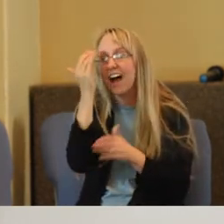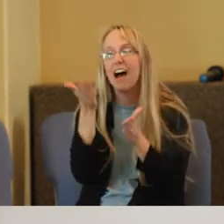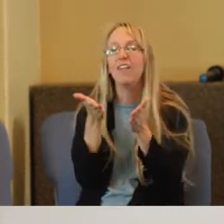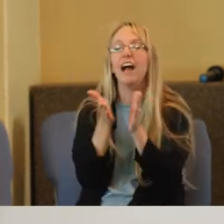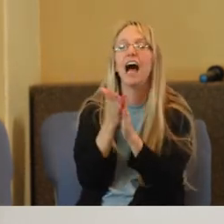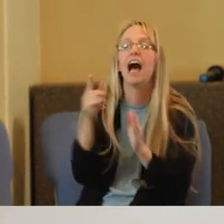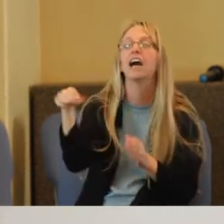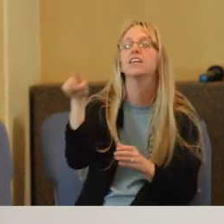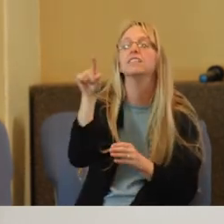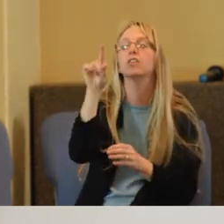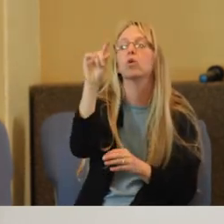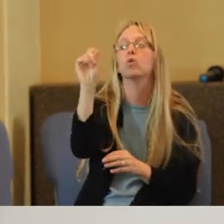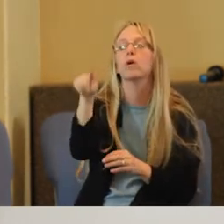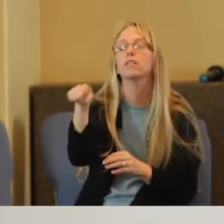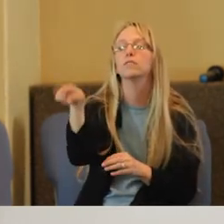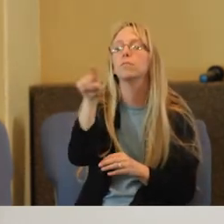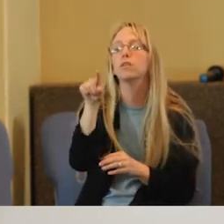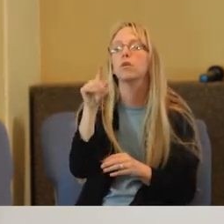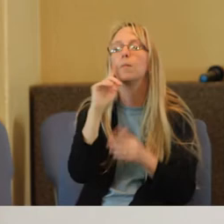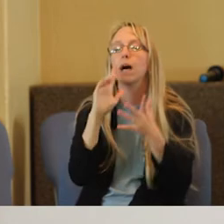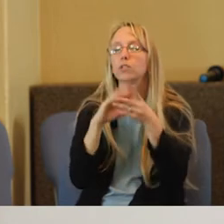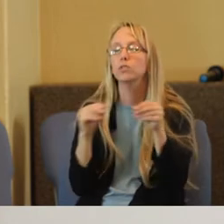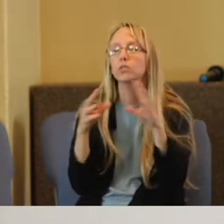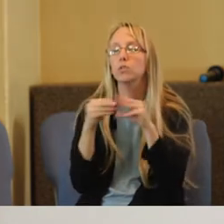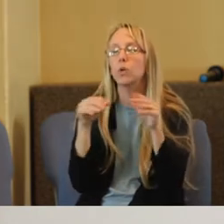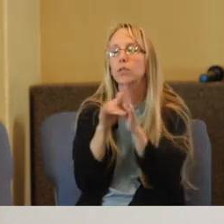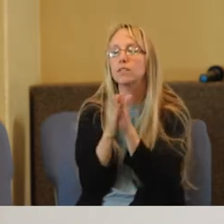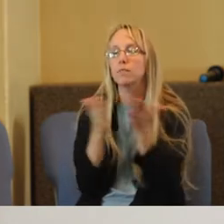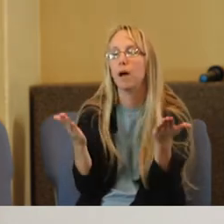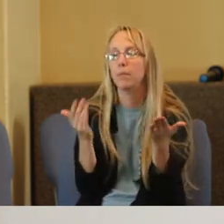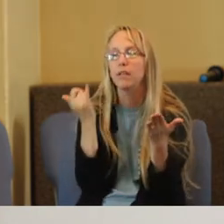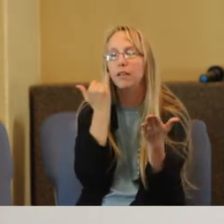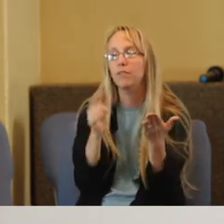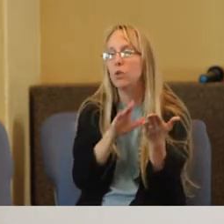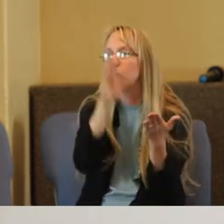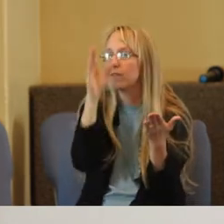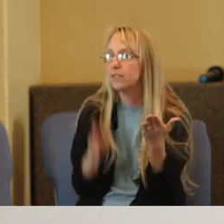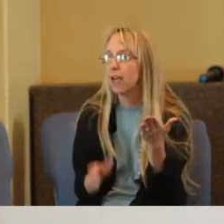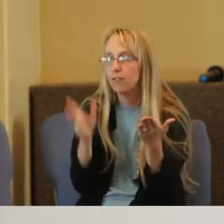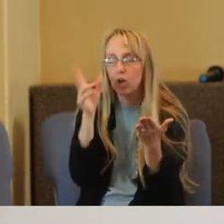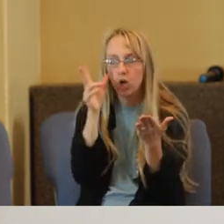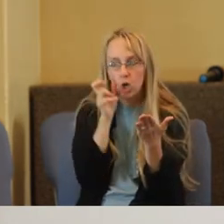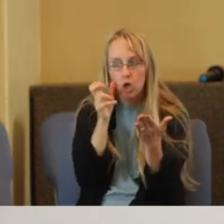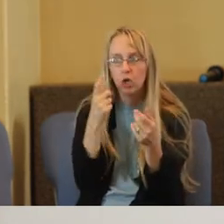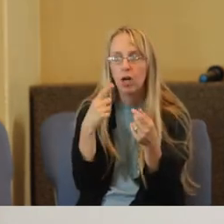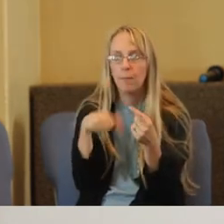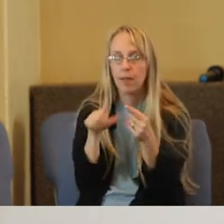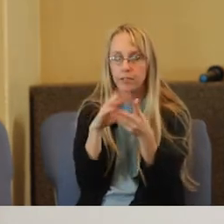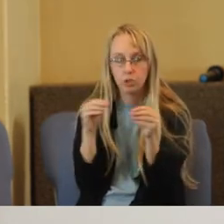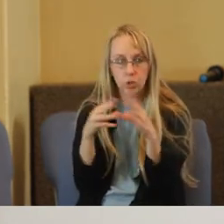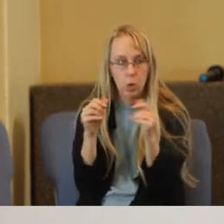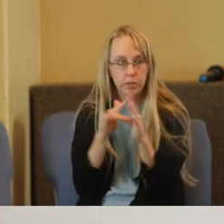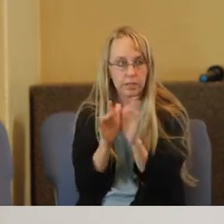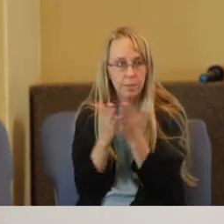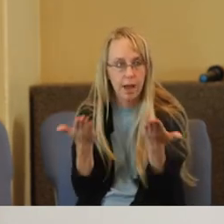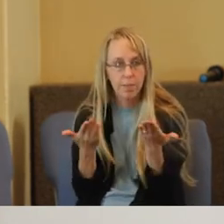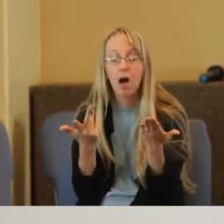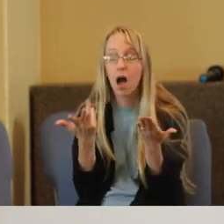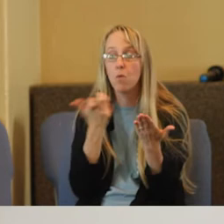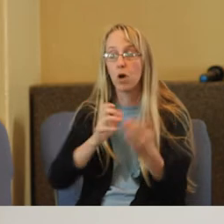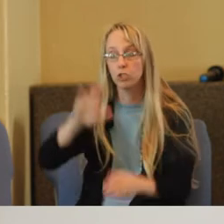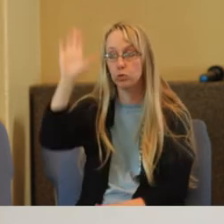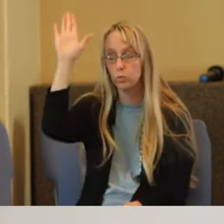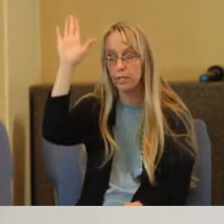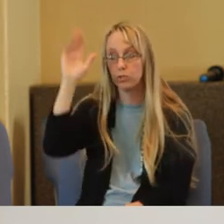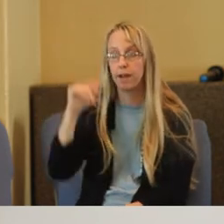I want to ask you a question about some stories in the Bible, and if you have never heard of any of these stories in the Bible, I'd like you to